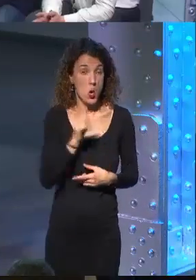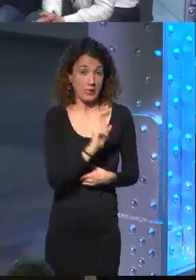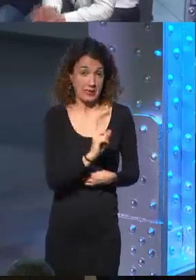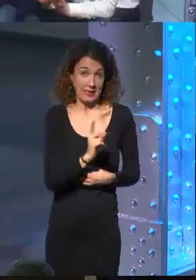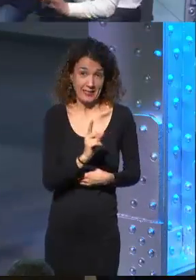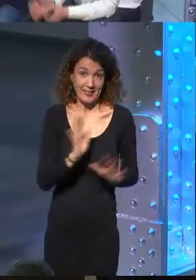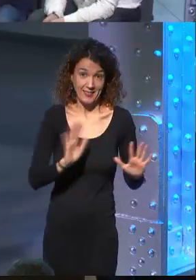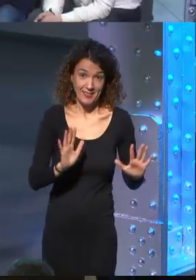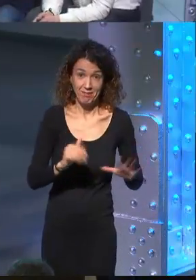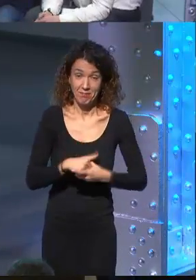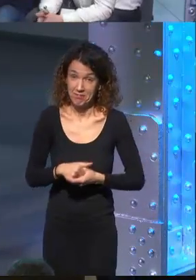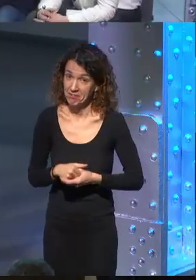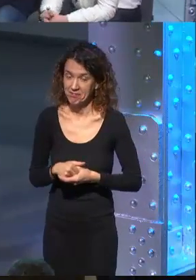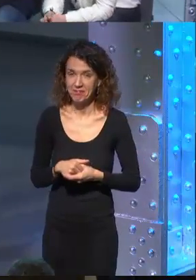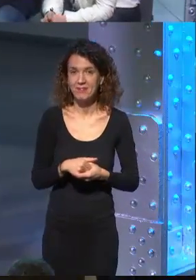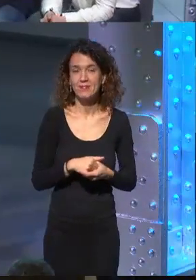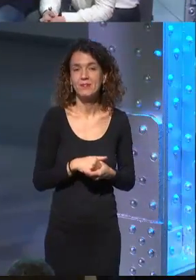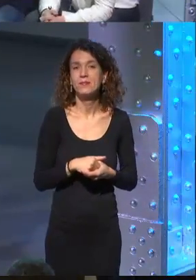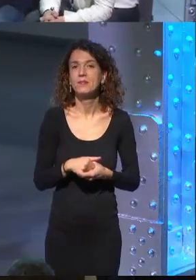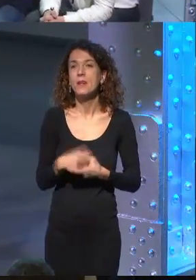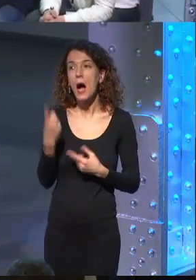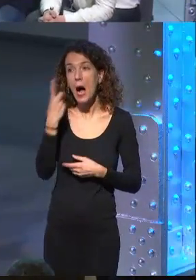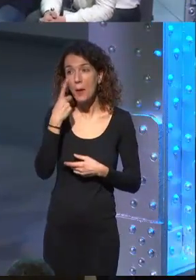okay? But no, I haven't.